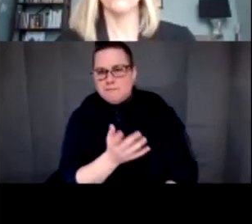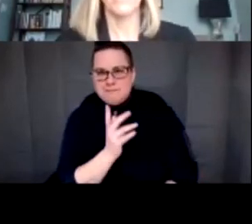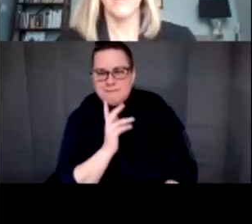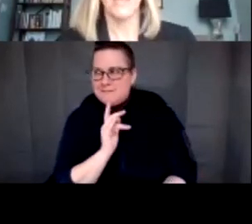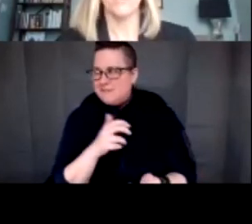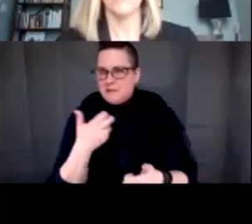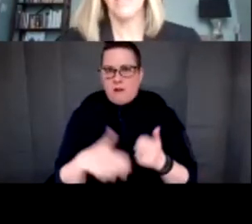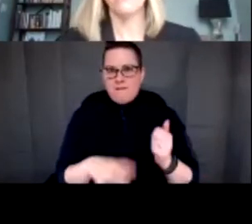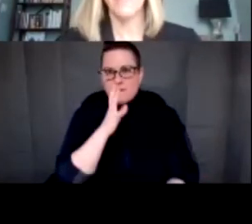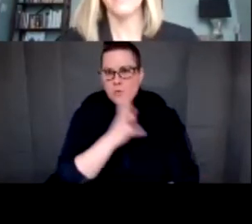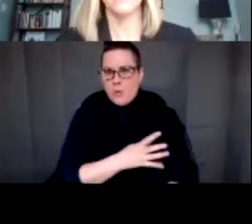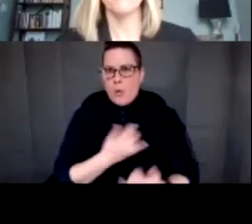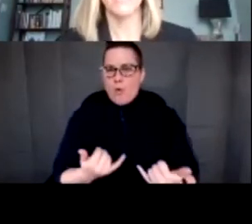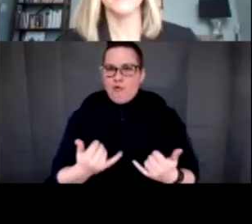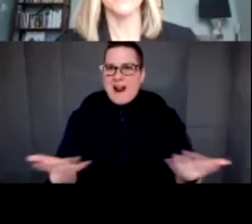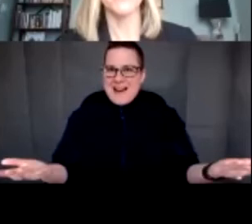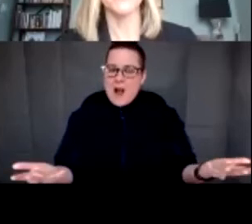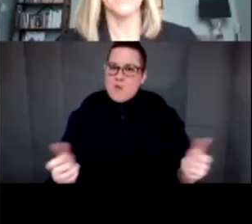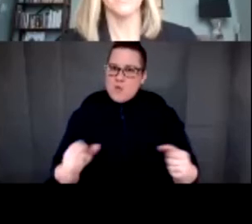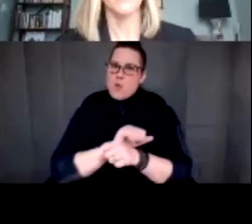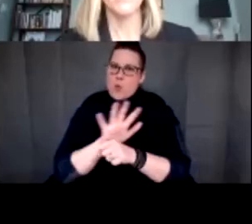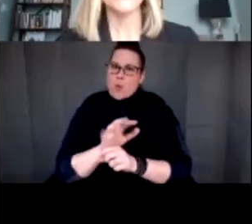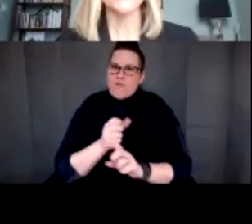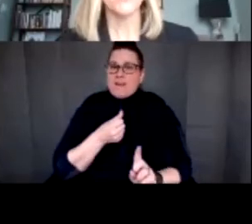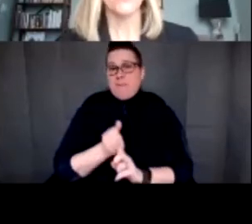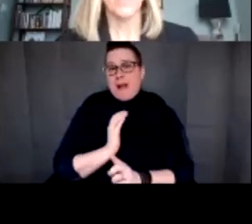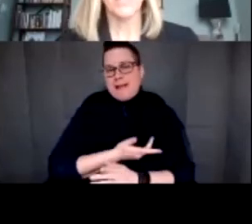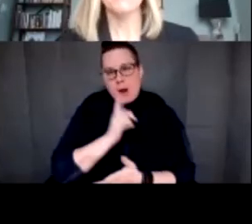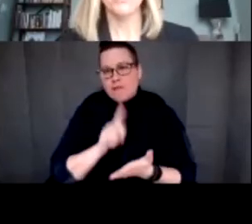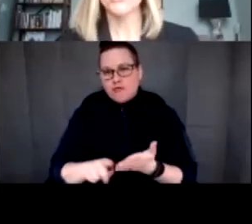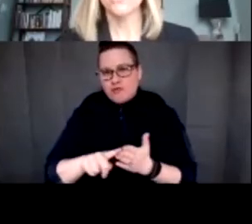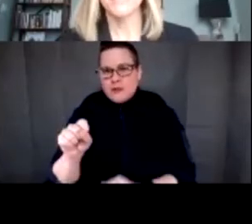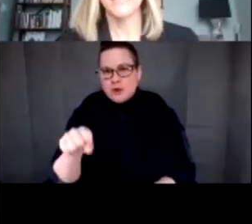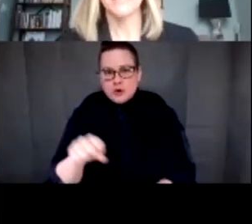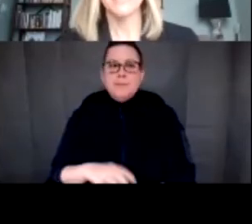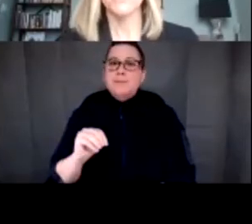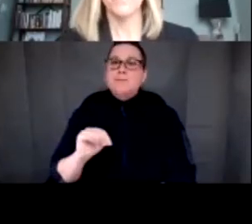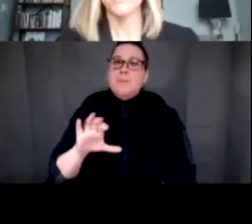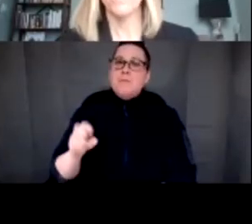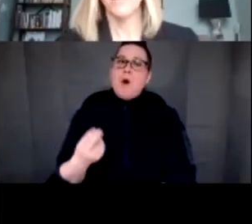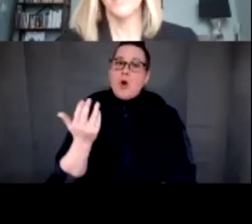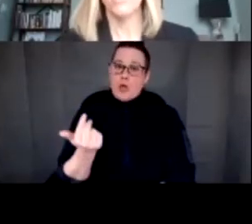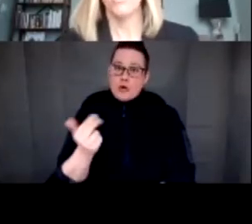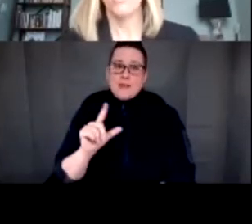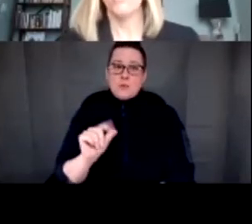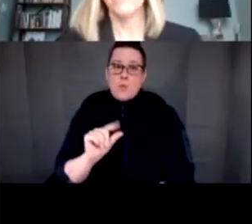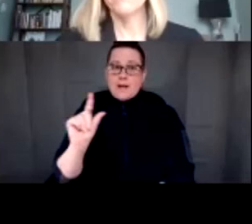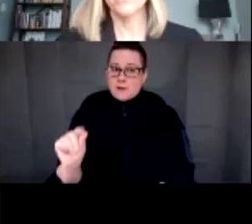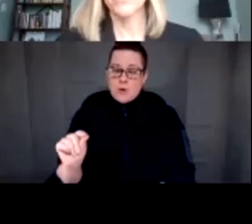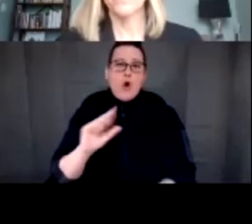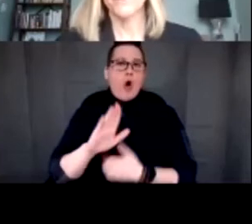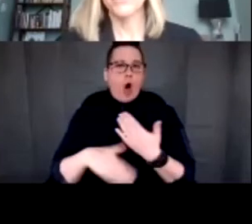ignore right now and how that impacted our study. So on March 13th of 2020,